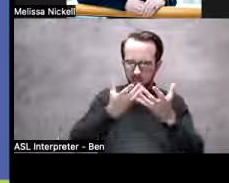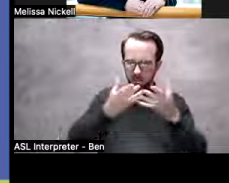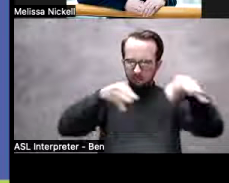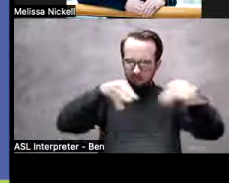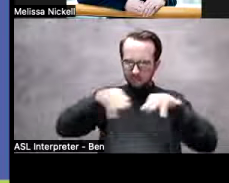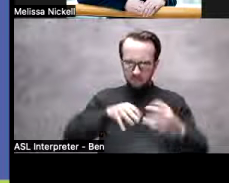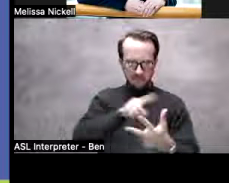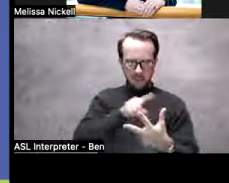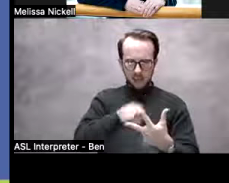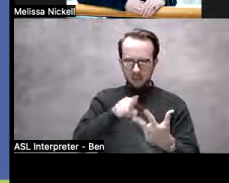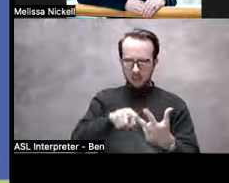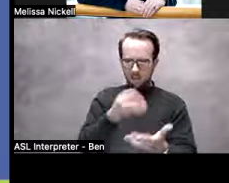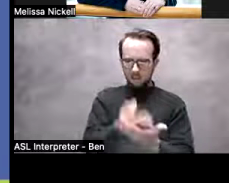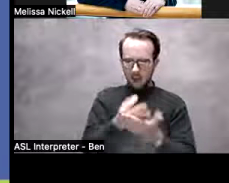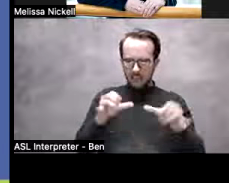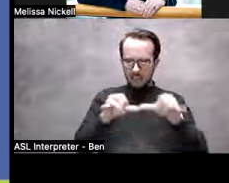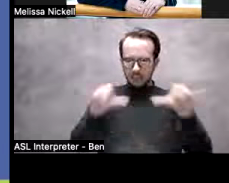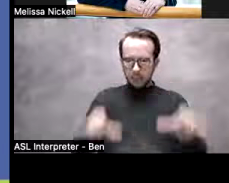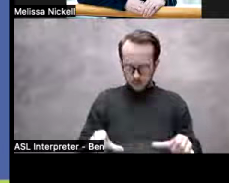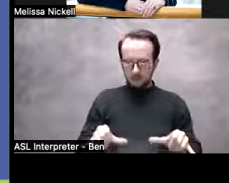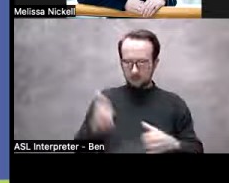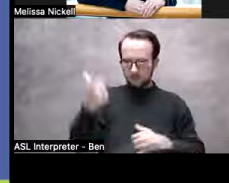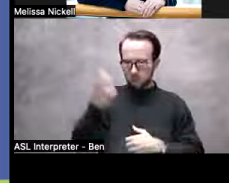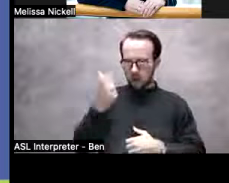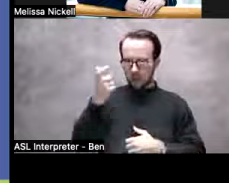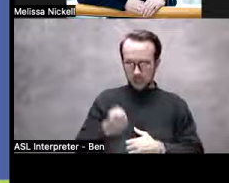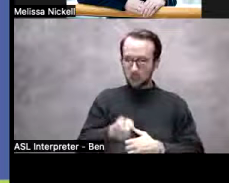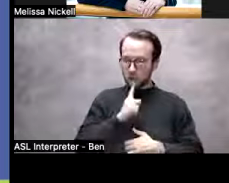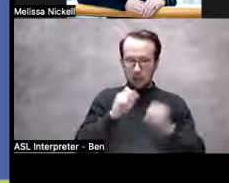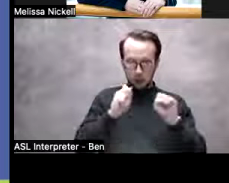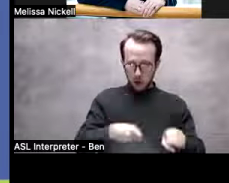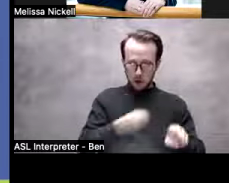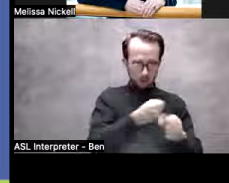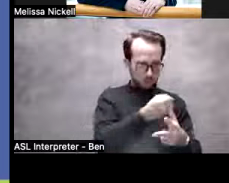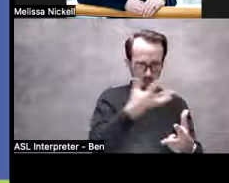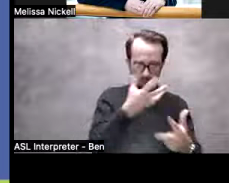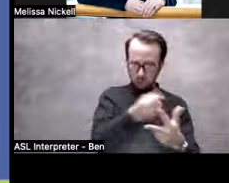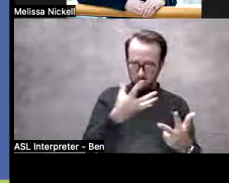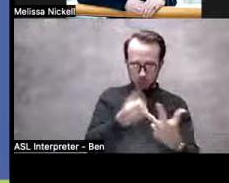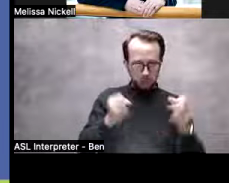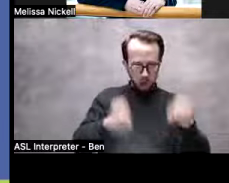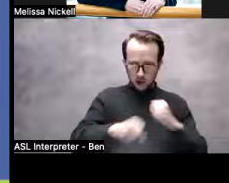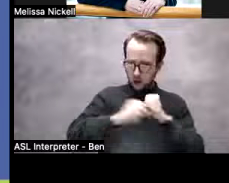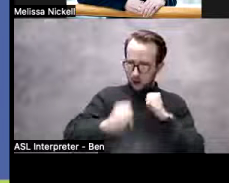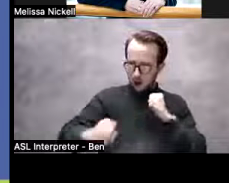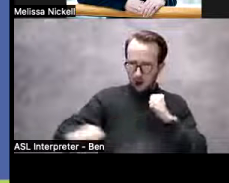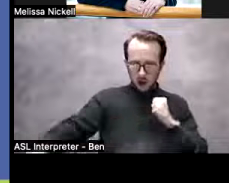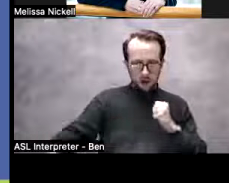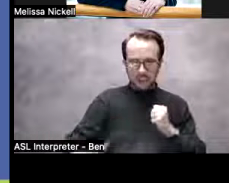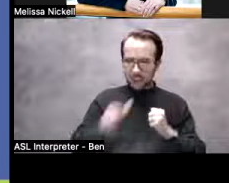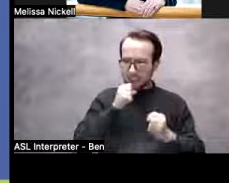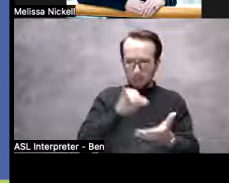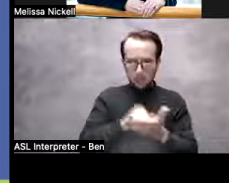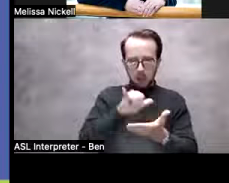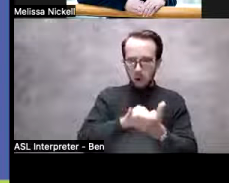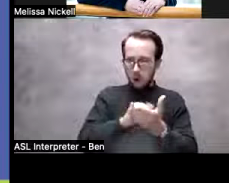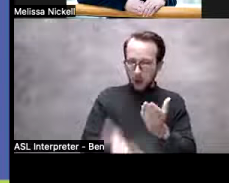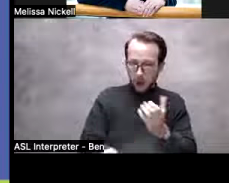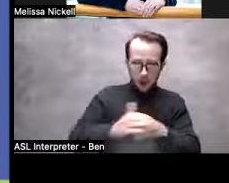funding mechanisms. Now, there's a lot that could be said about these type of funding mechanisms, and there's no way we can cover everything in an